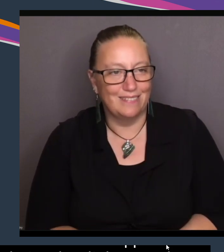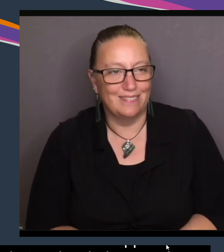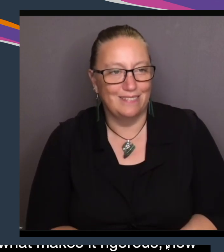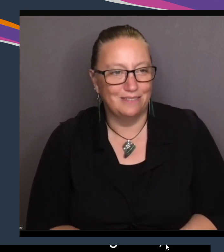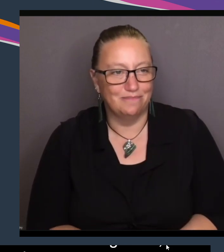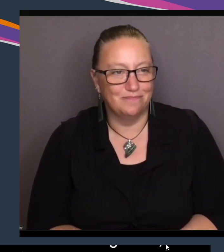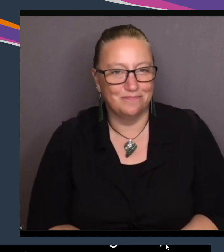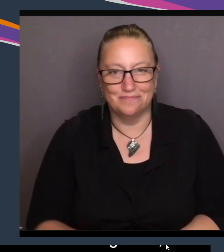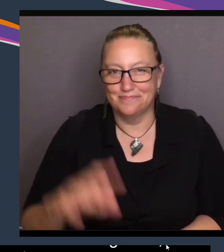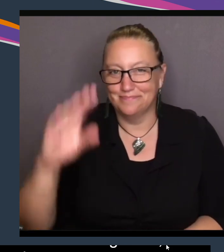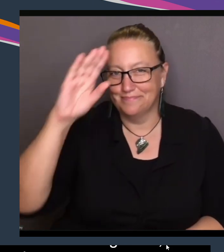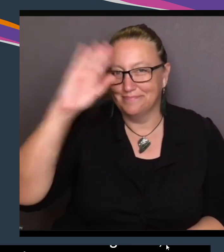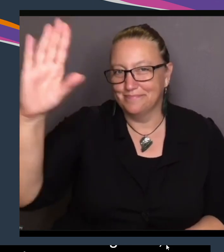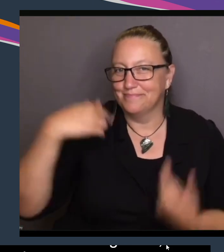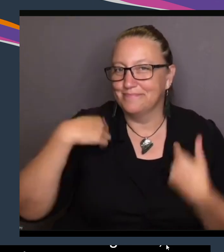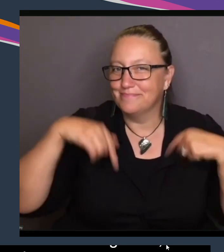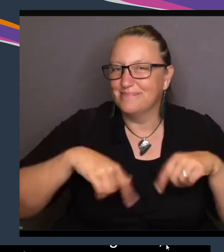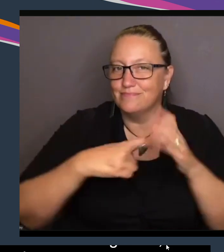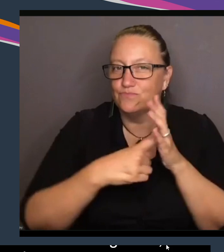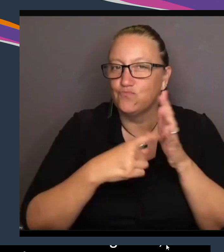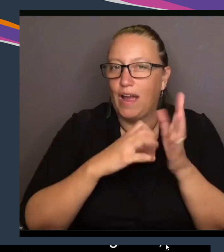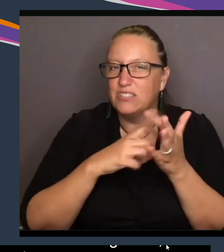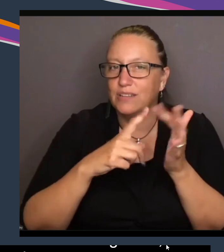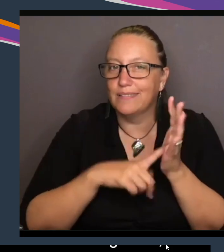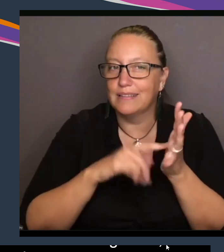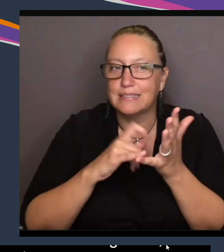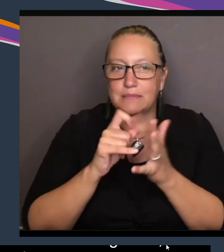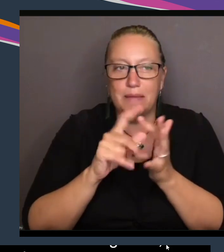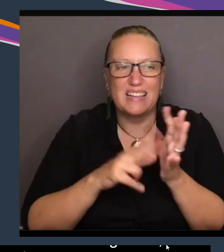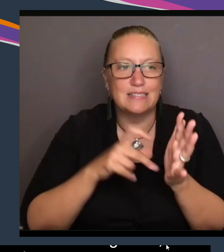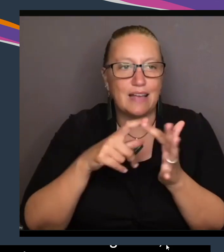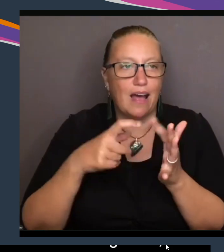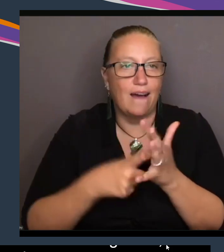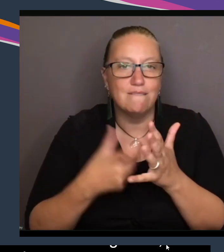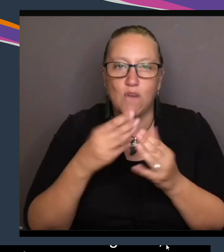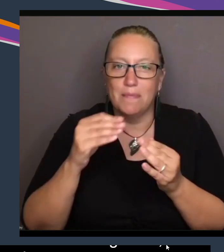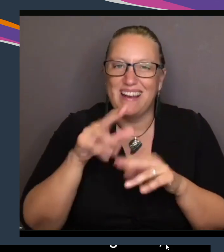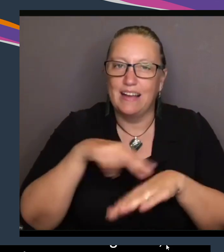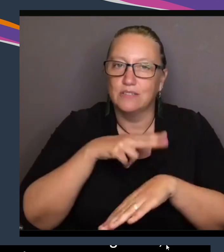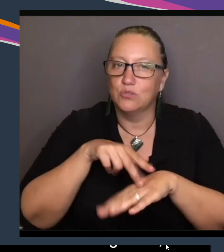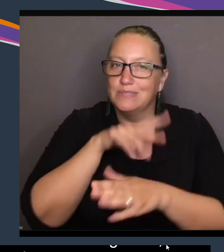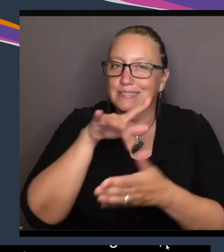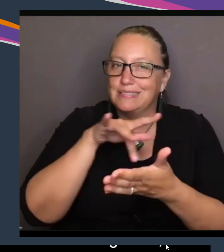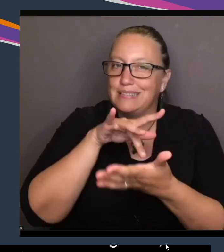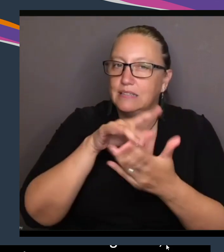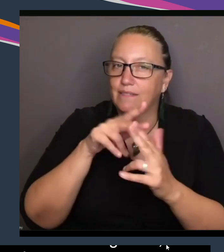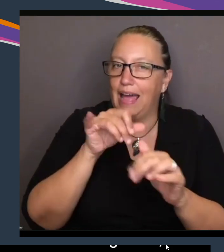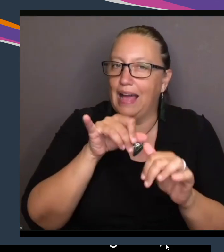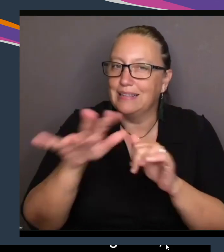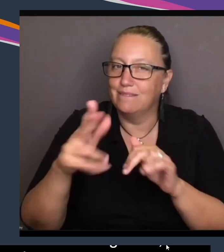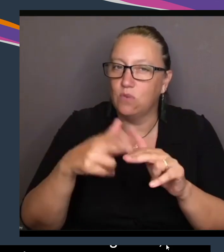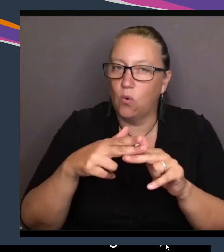Hi, Rachel Spencer from National Centre of Excellence in Intellectual Disability Health.